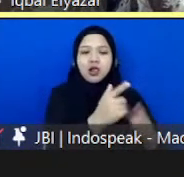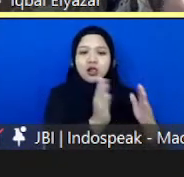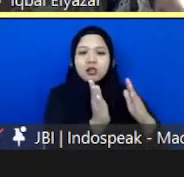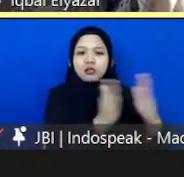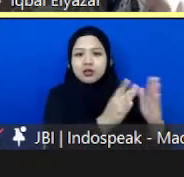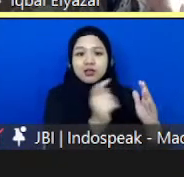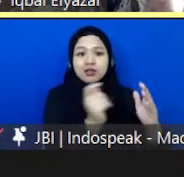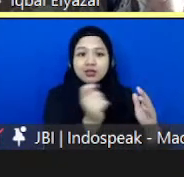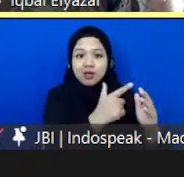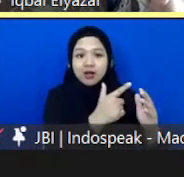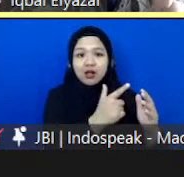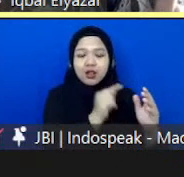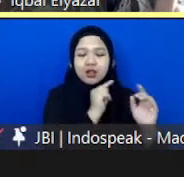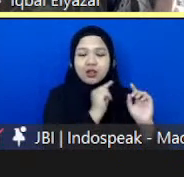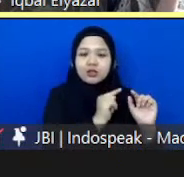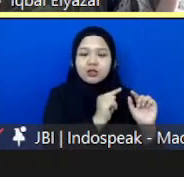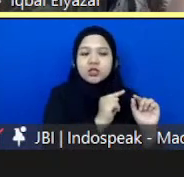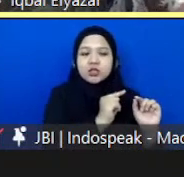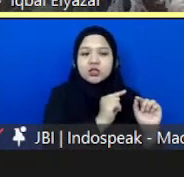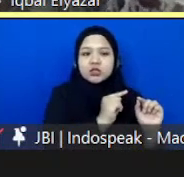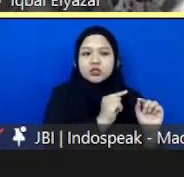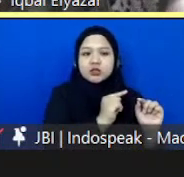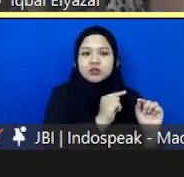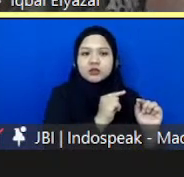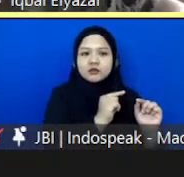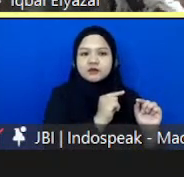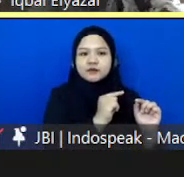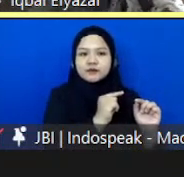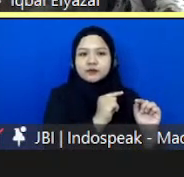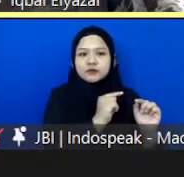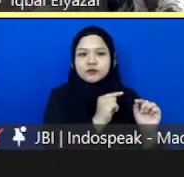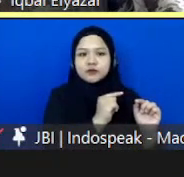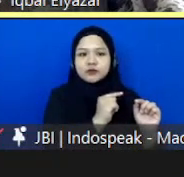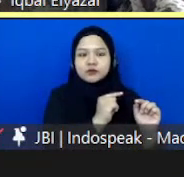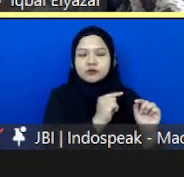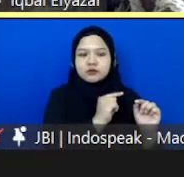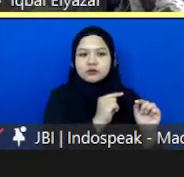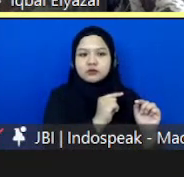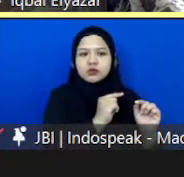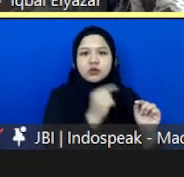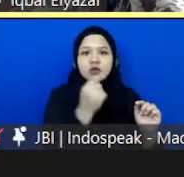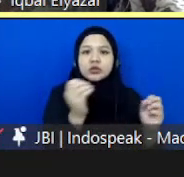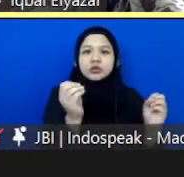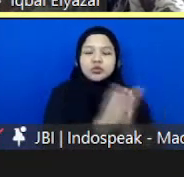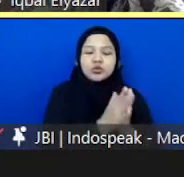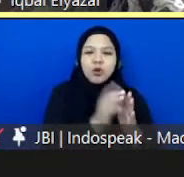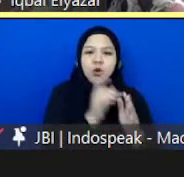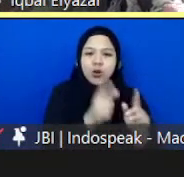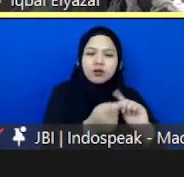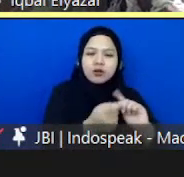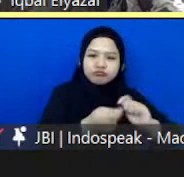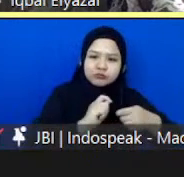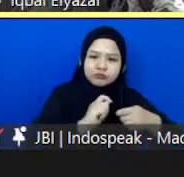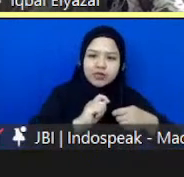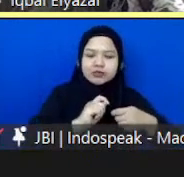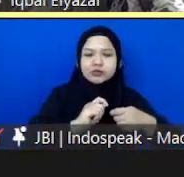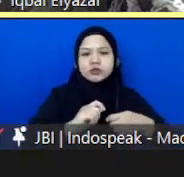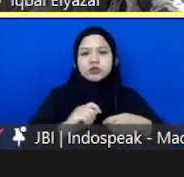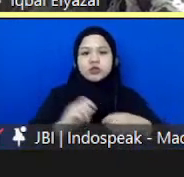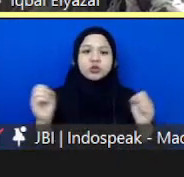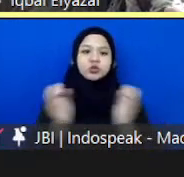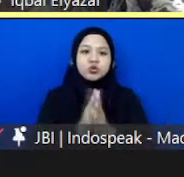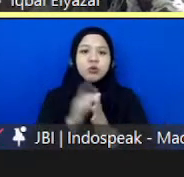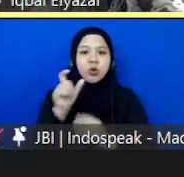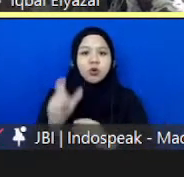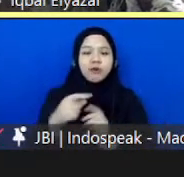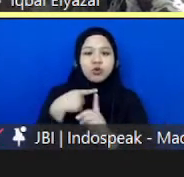taken. It also shows the number of tested people, the number of positive